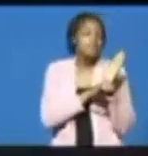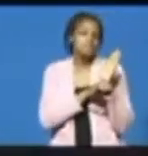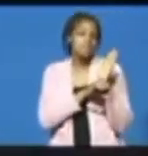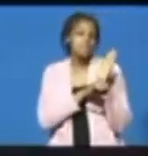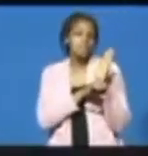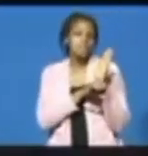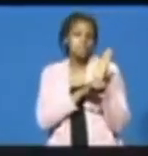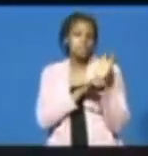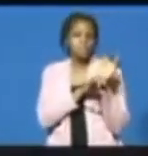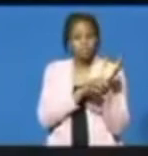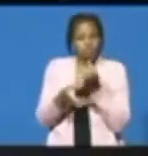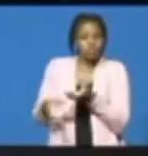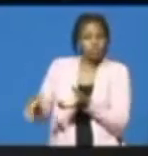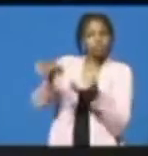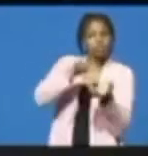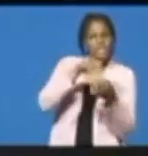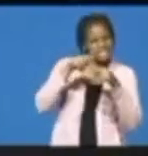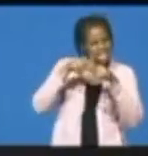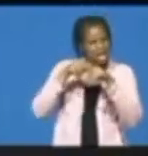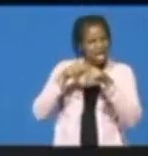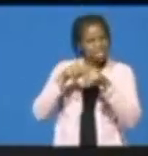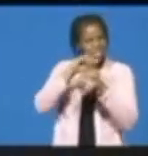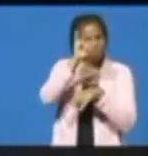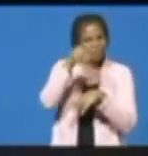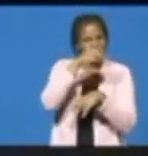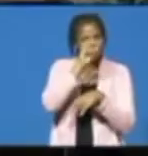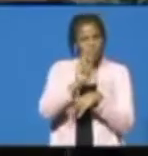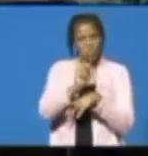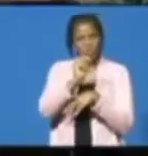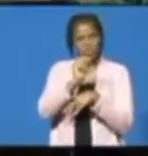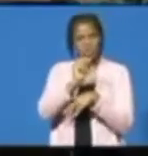Let's throw in the salt of